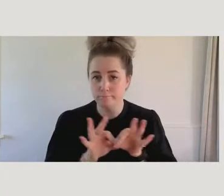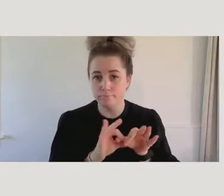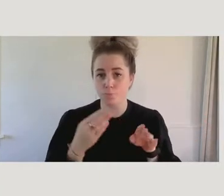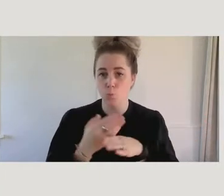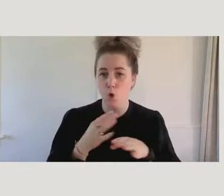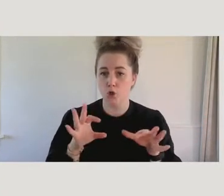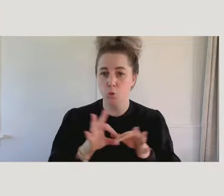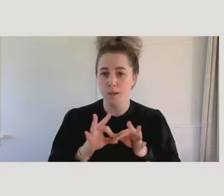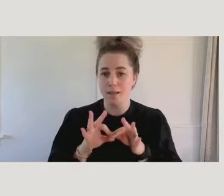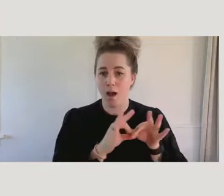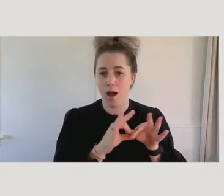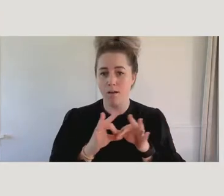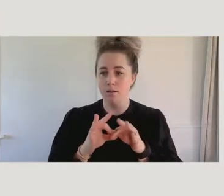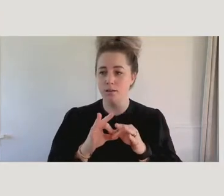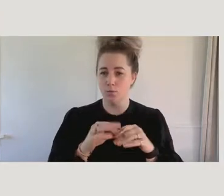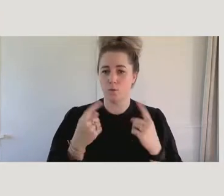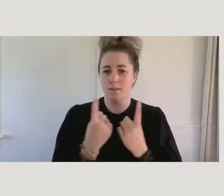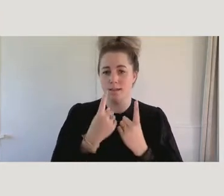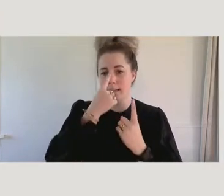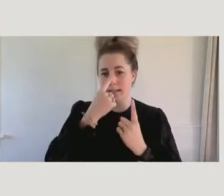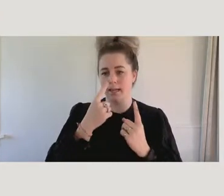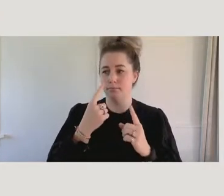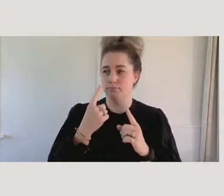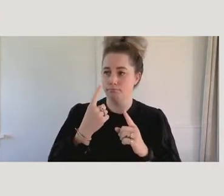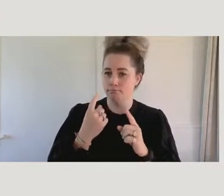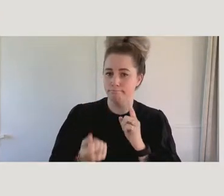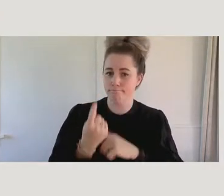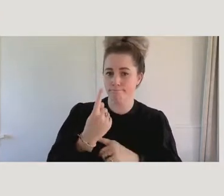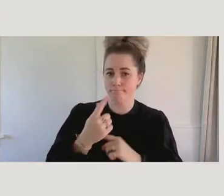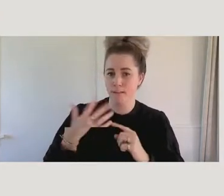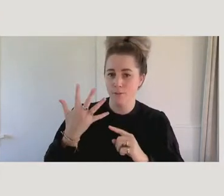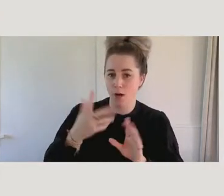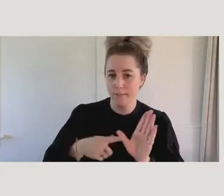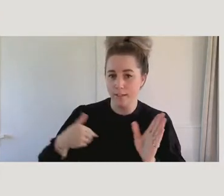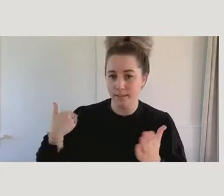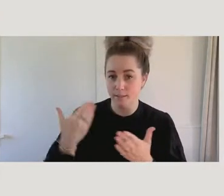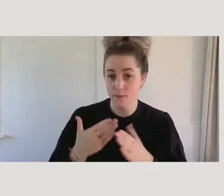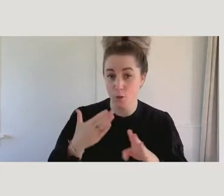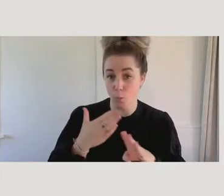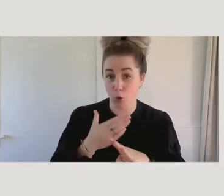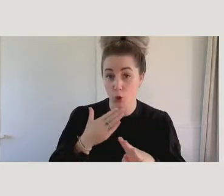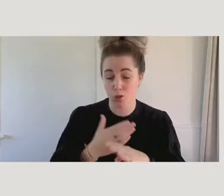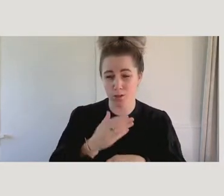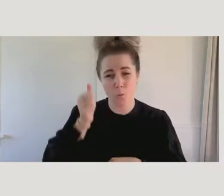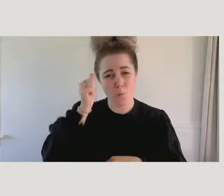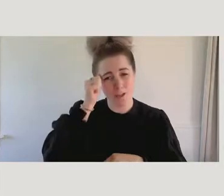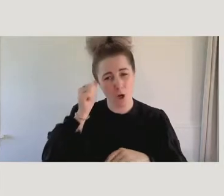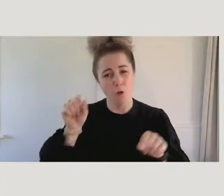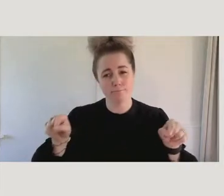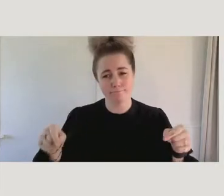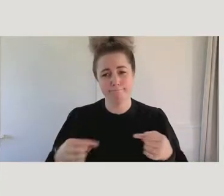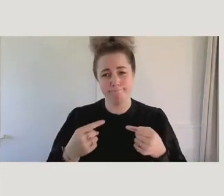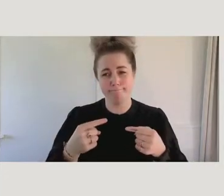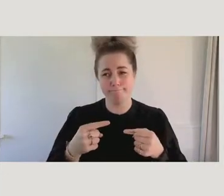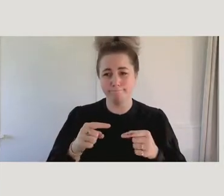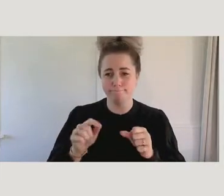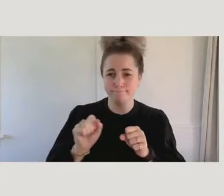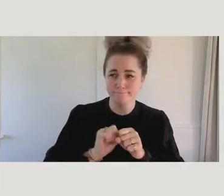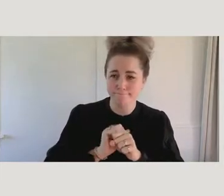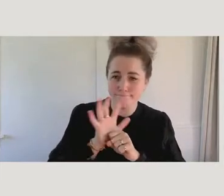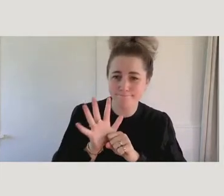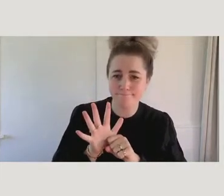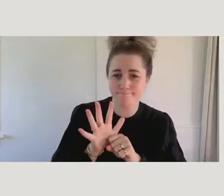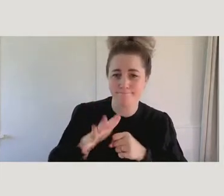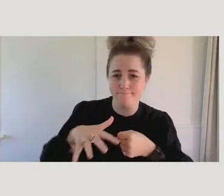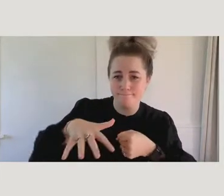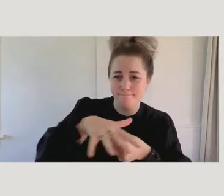that has been delivered over the past five years we acknowledge the incredibly challenging and uncertain environment that has played out over the past